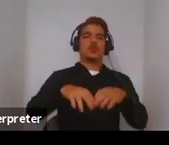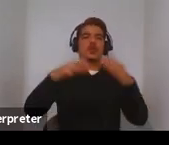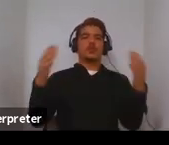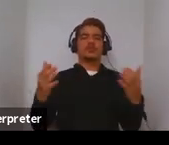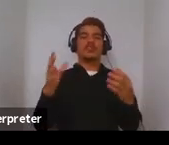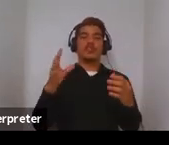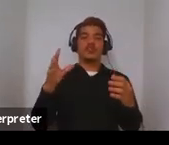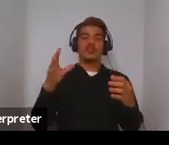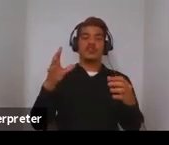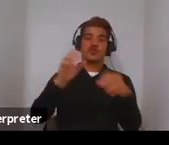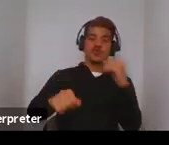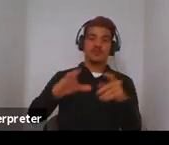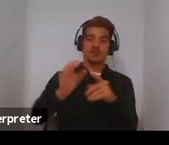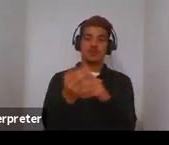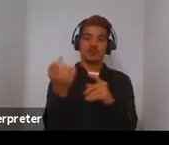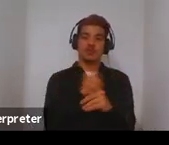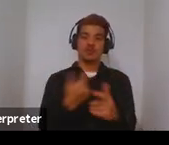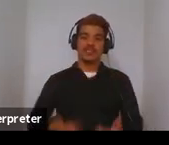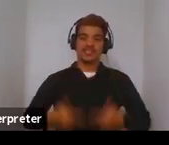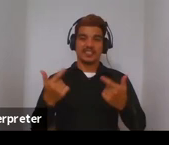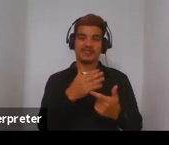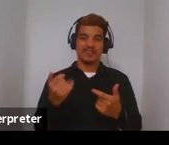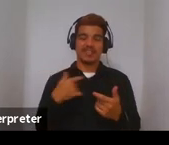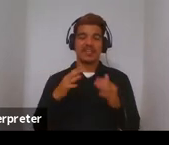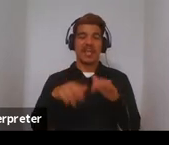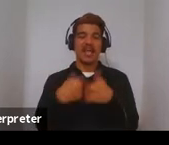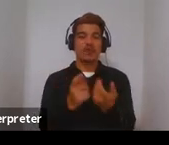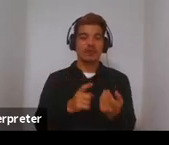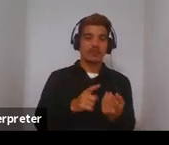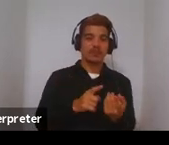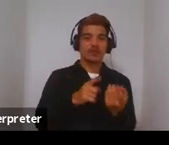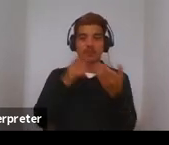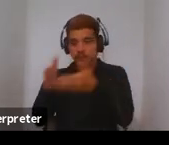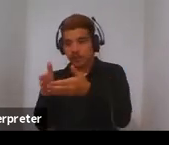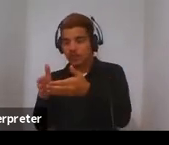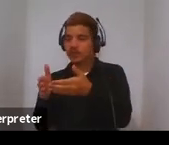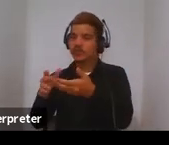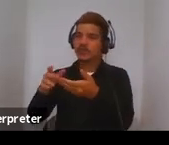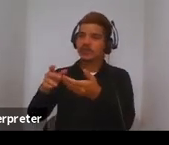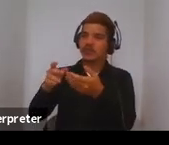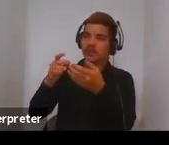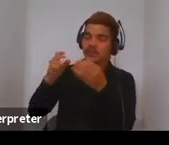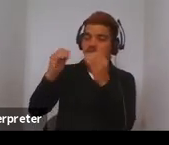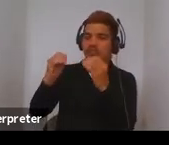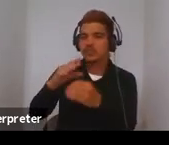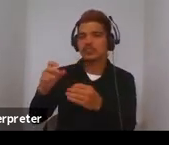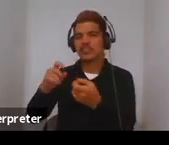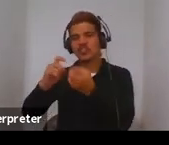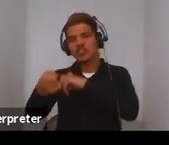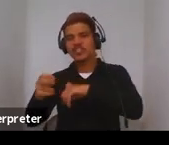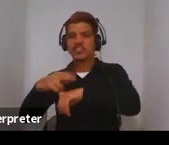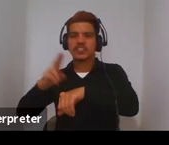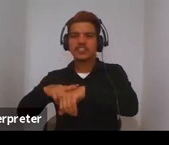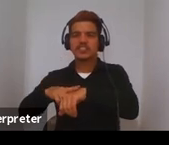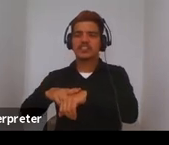in and how it actually pivots to informing, teaching, and changing the social norms